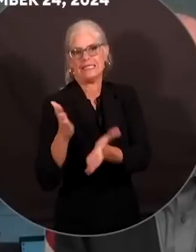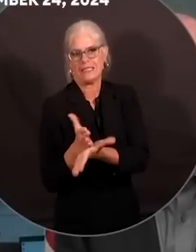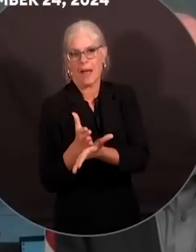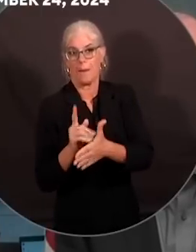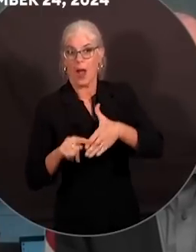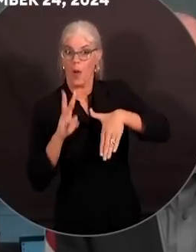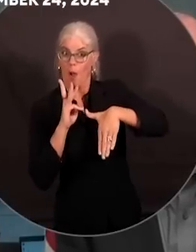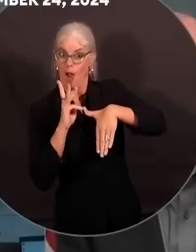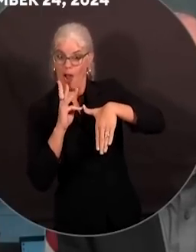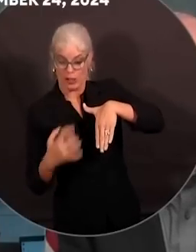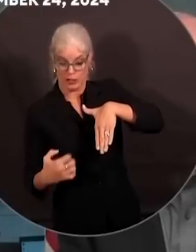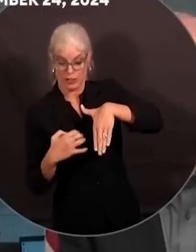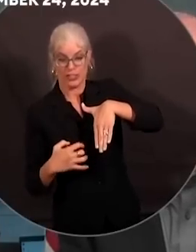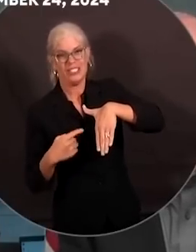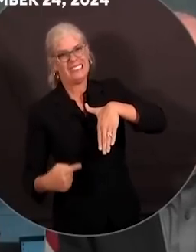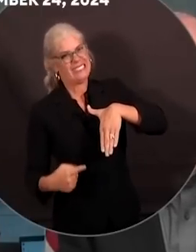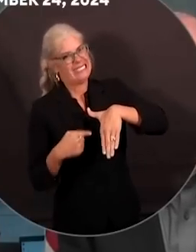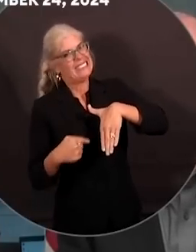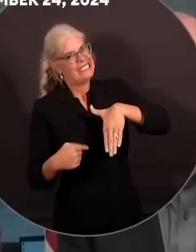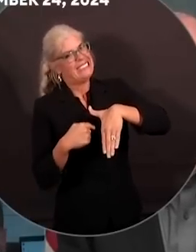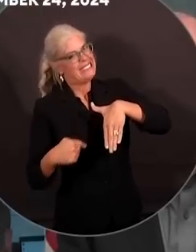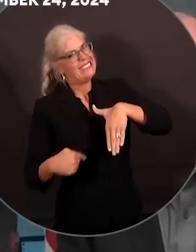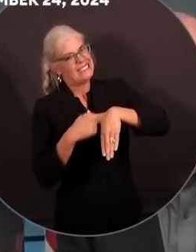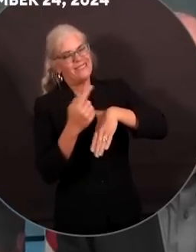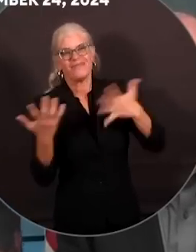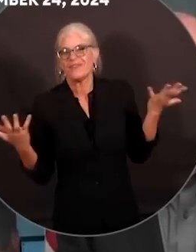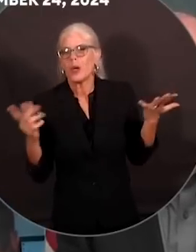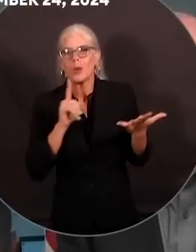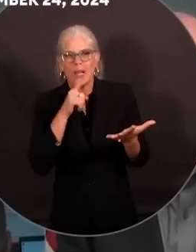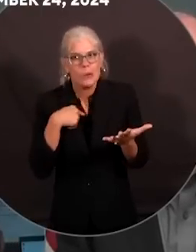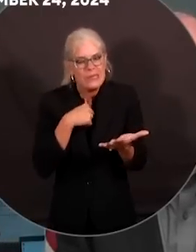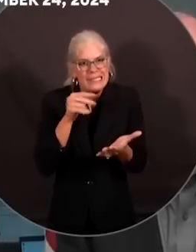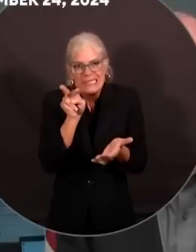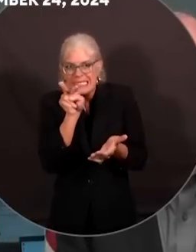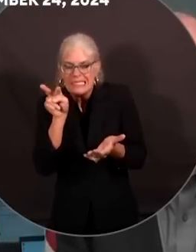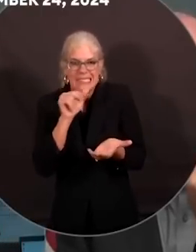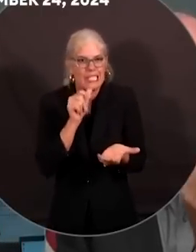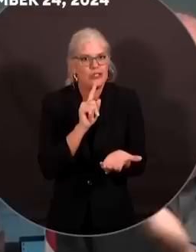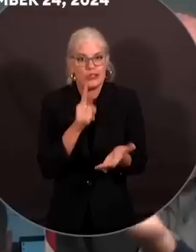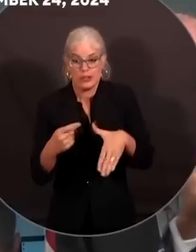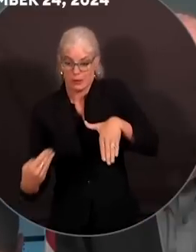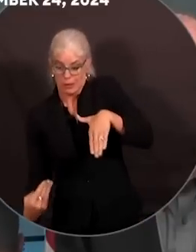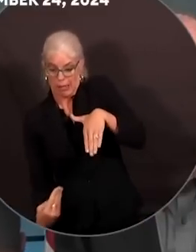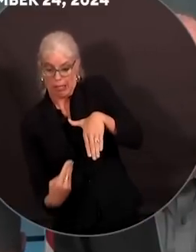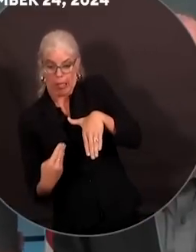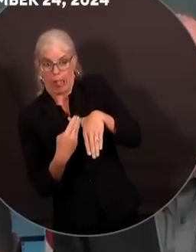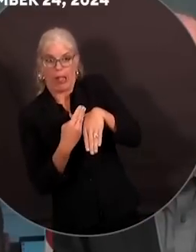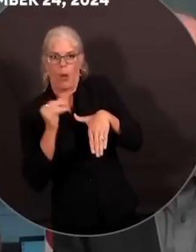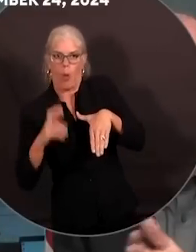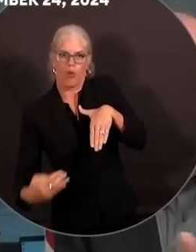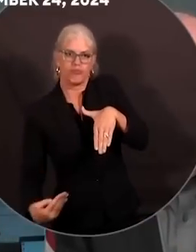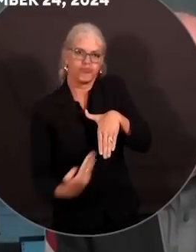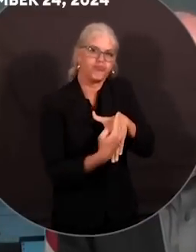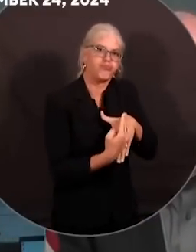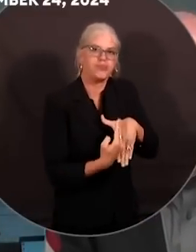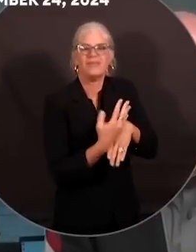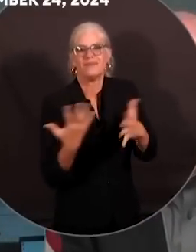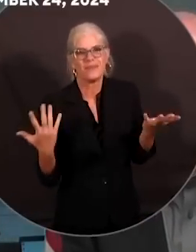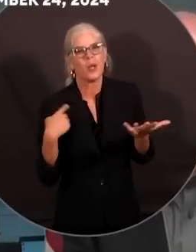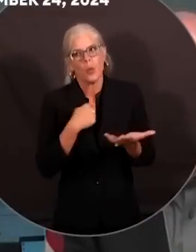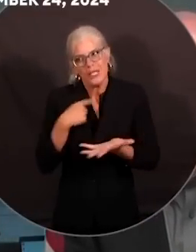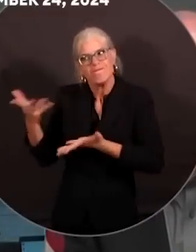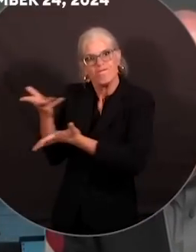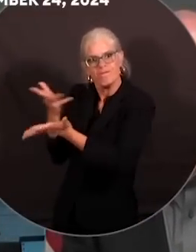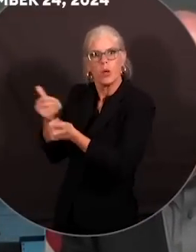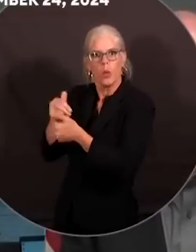more significant rapid intensification. So there's a range of possibilities here. These guys, Kevin, and they're working with the Hurricane Center. We've got our